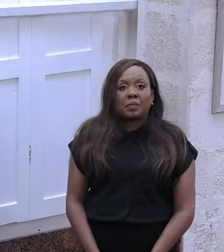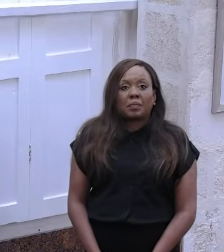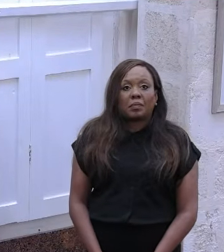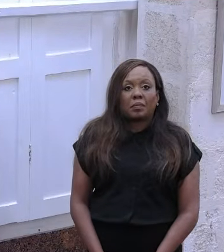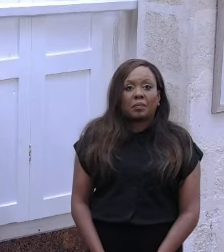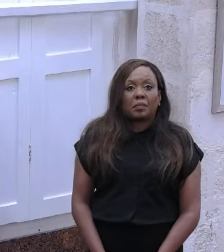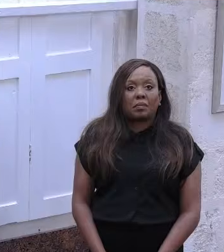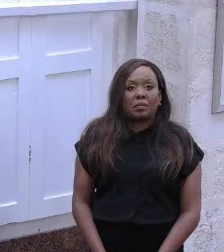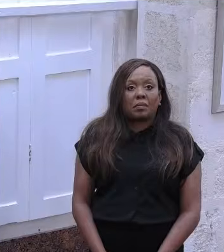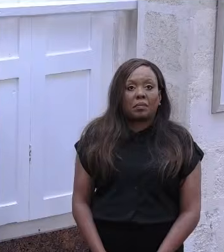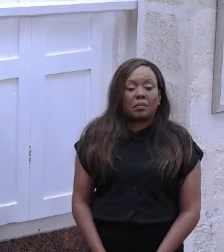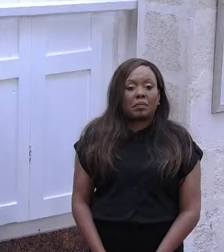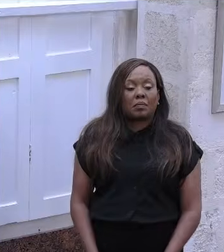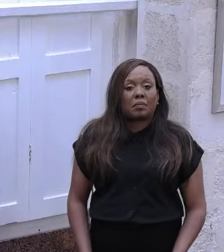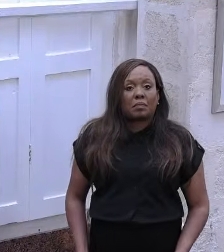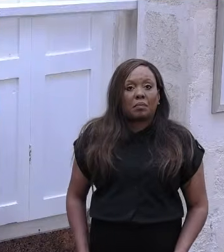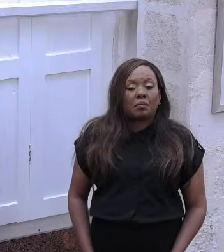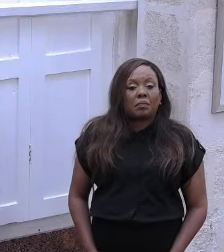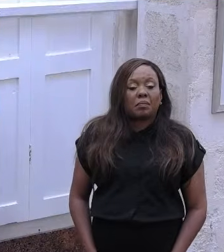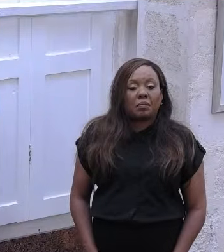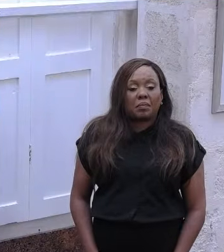This is captured in the